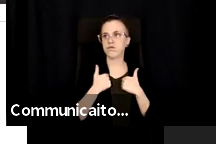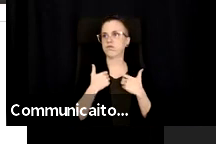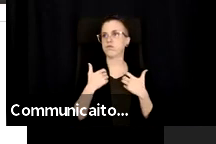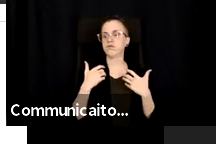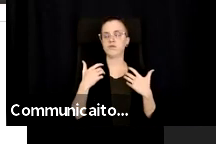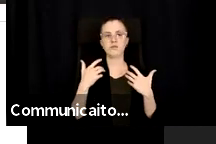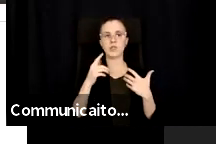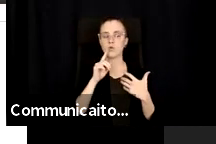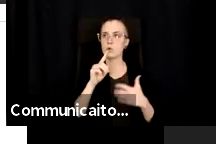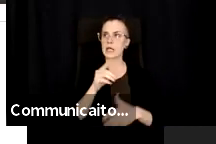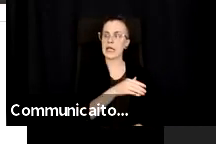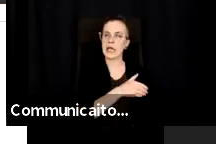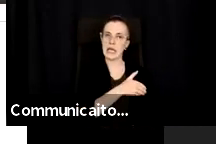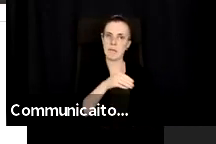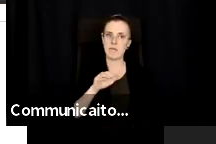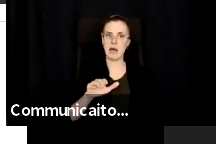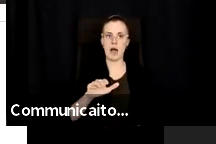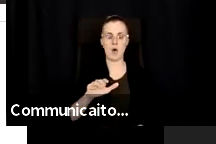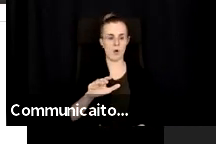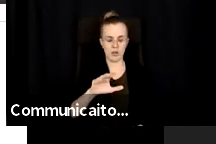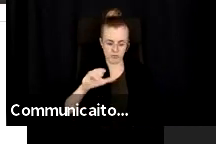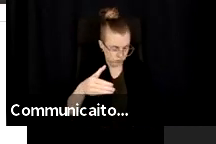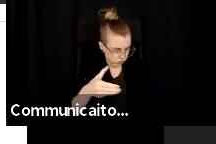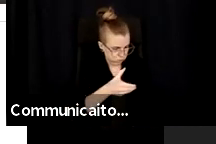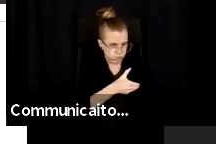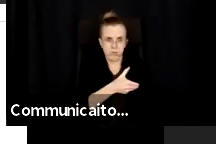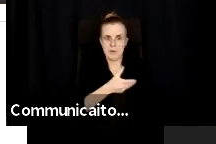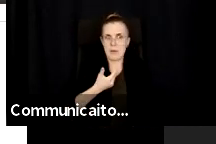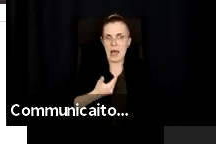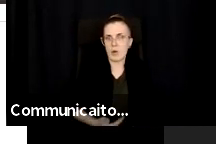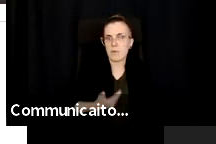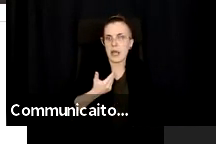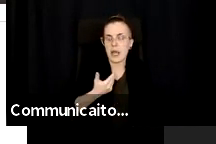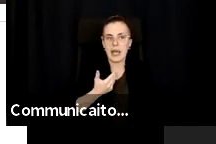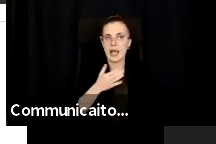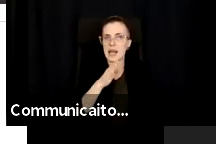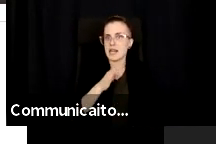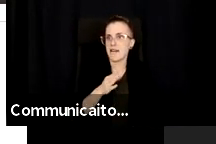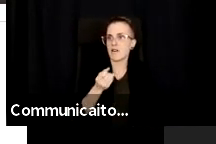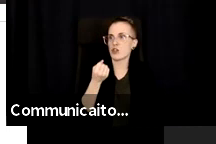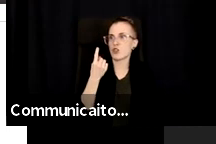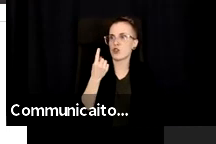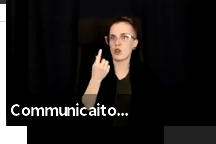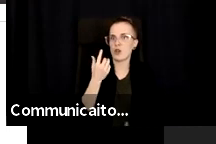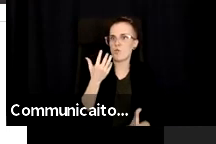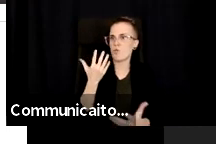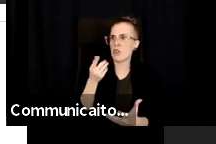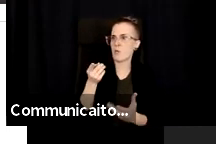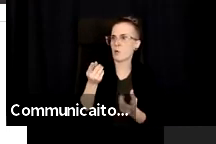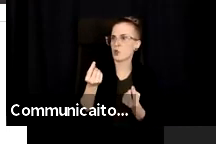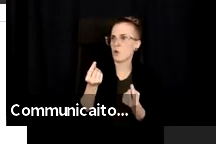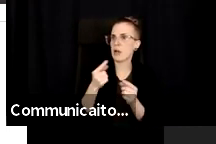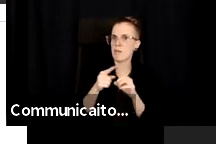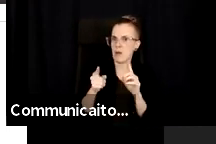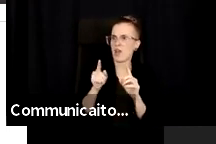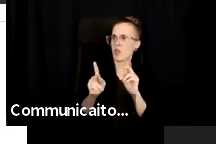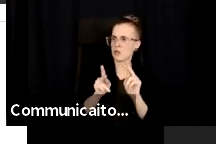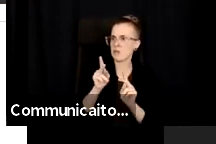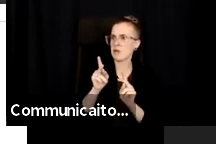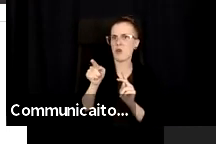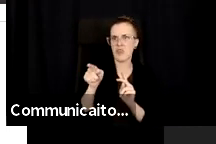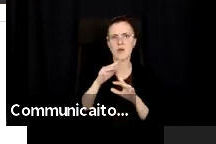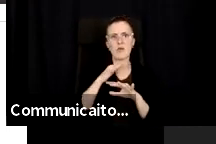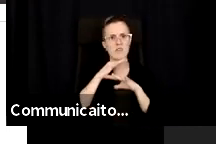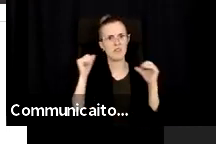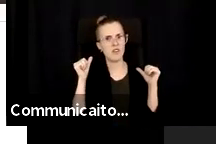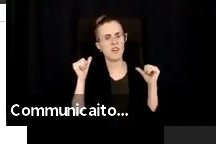I understood why they were doing what they were doing, because they were getting tired of the passiveness of the legislature to